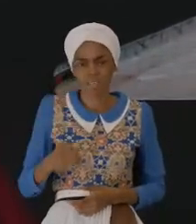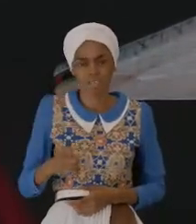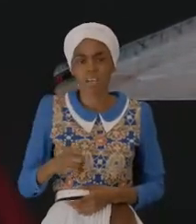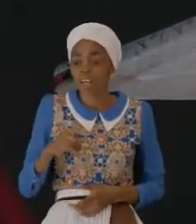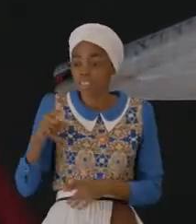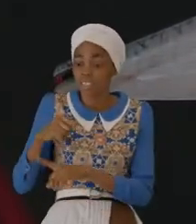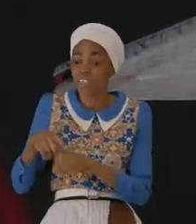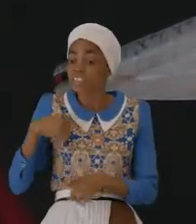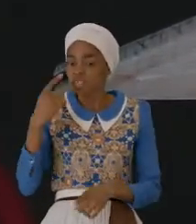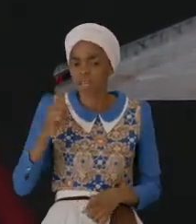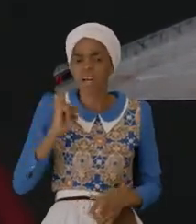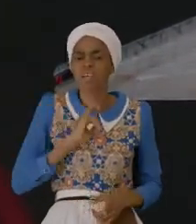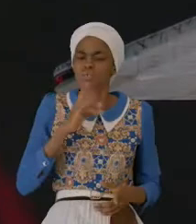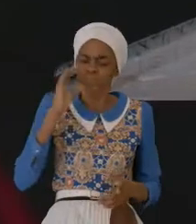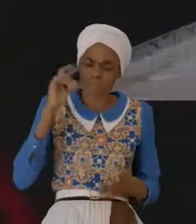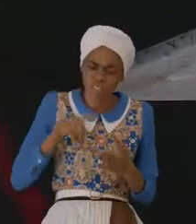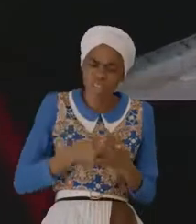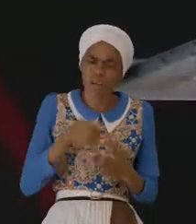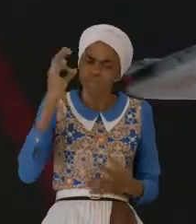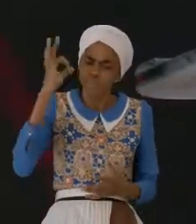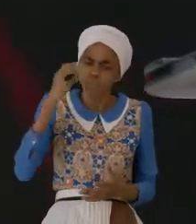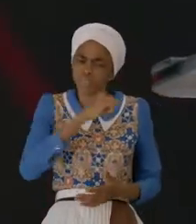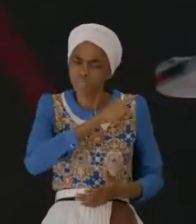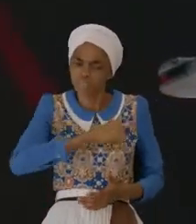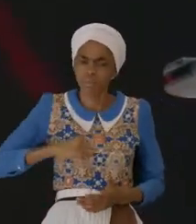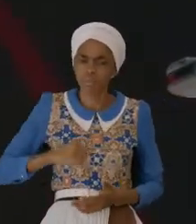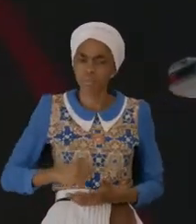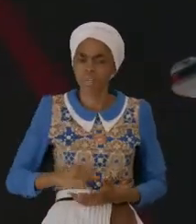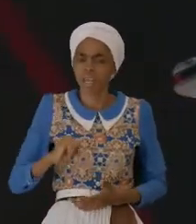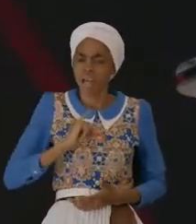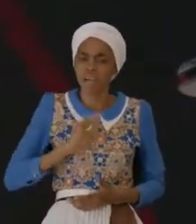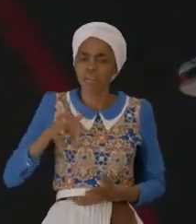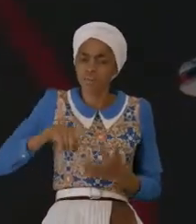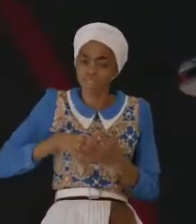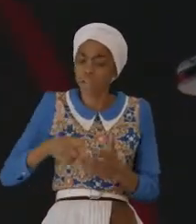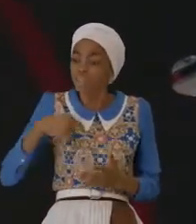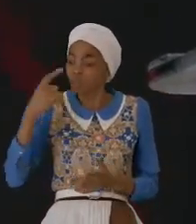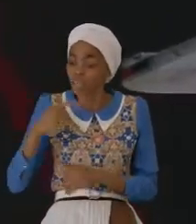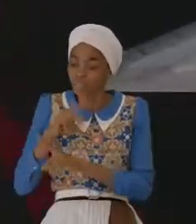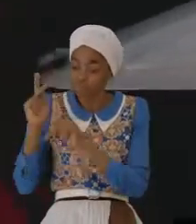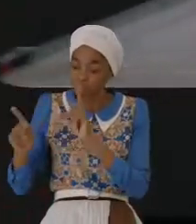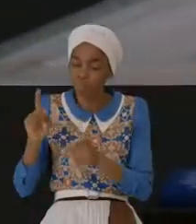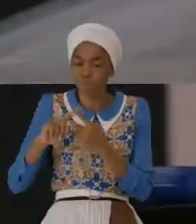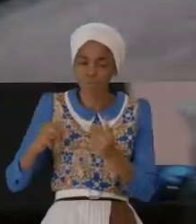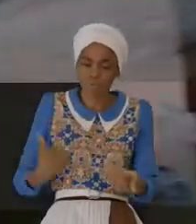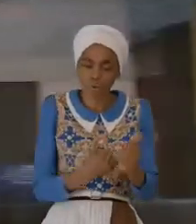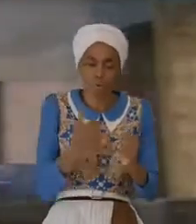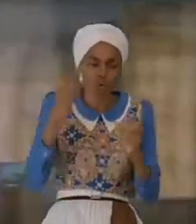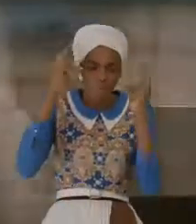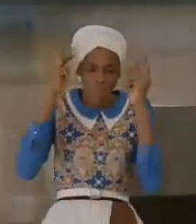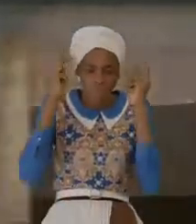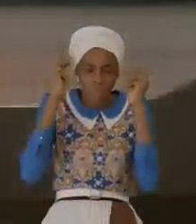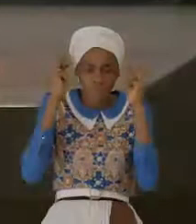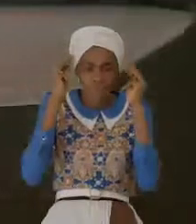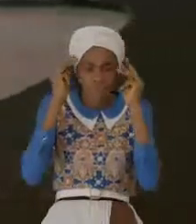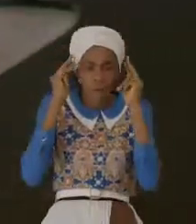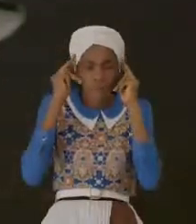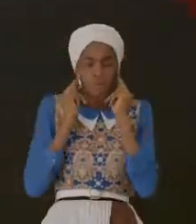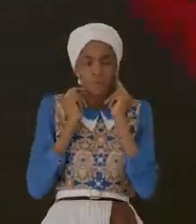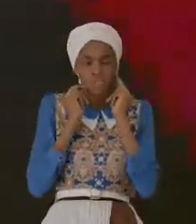circumcision I should be telling them to follow Moses I shouldn't be exalting the Christ